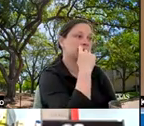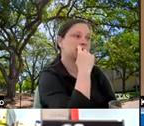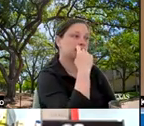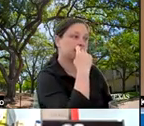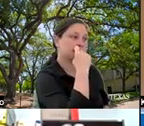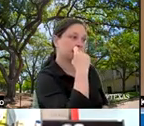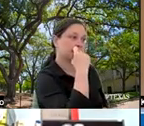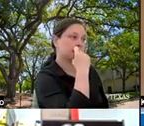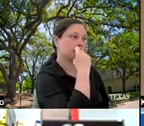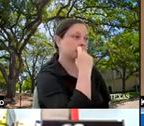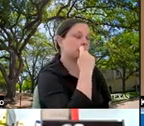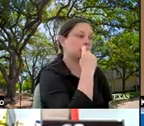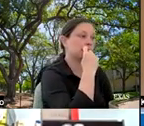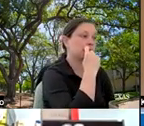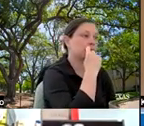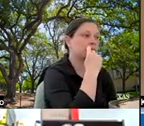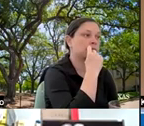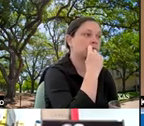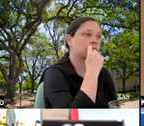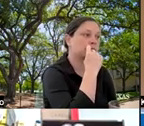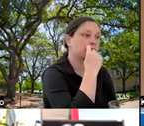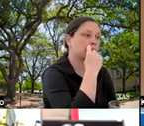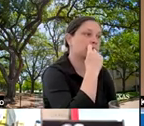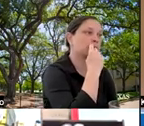we found across plans was improving